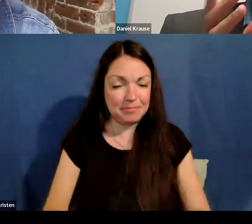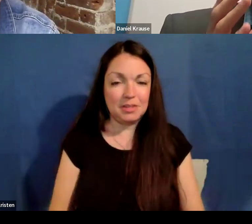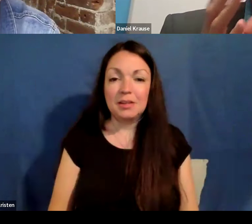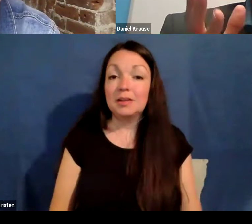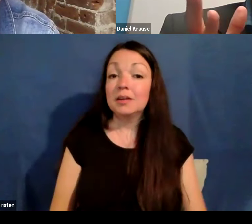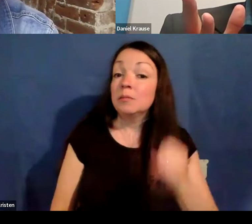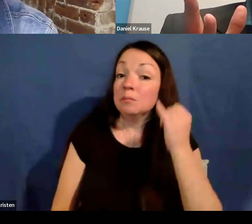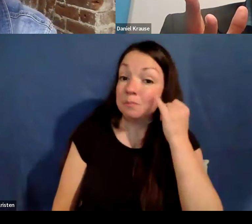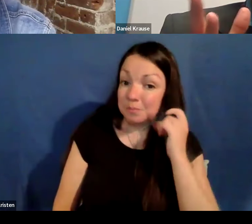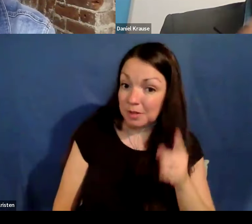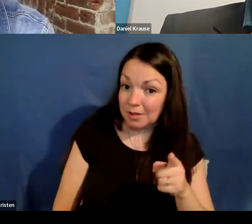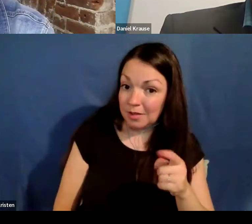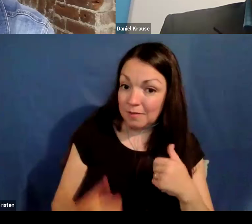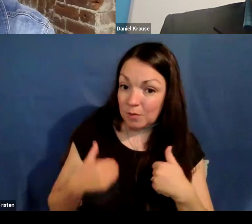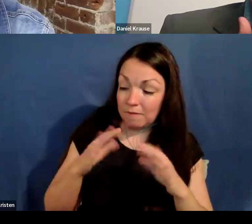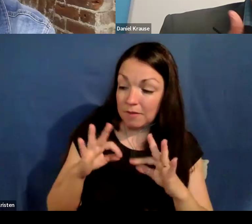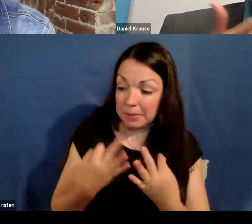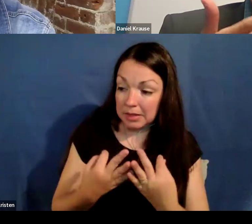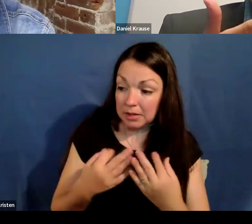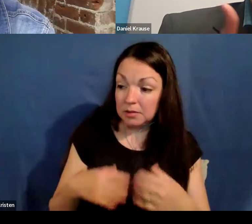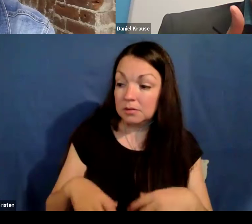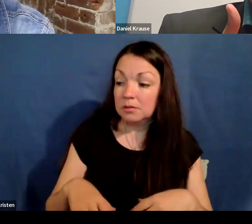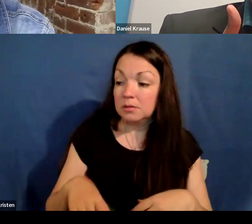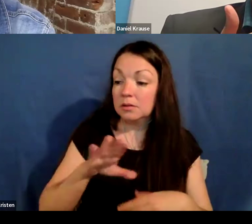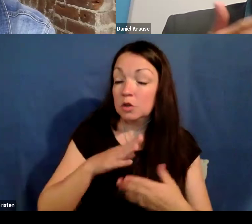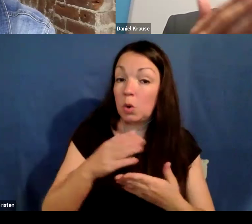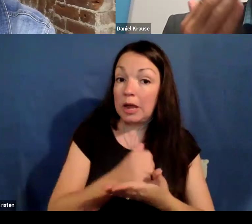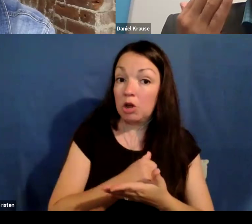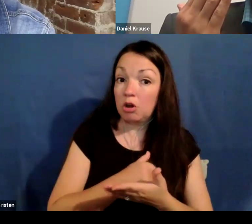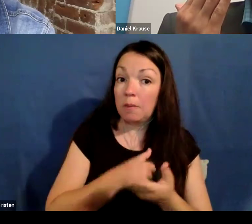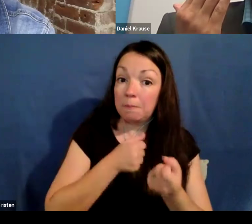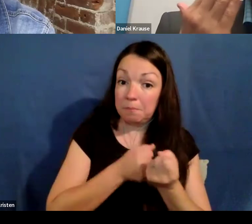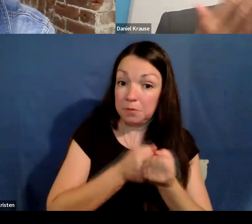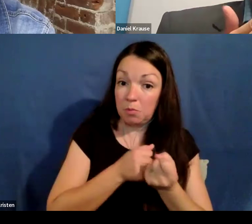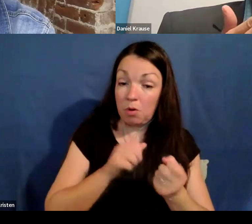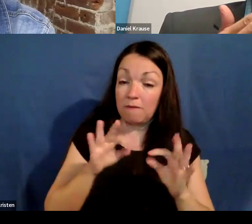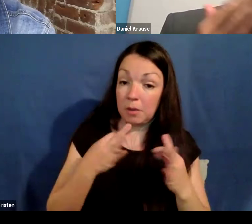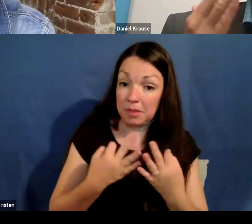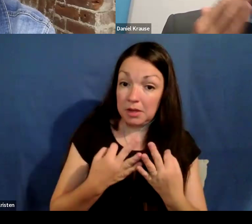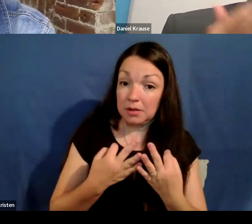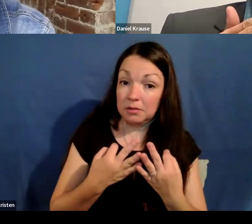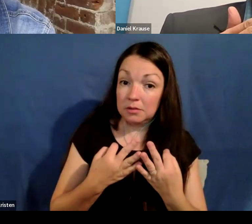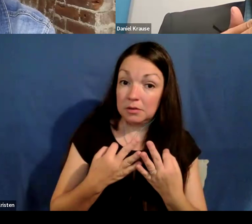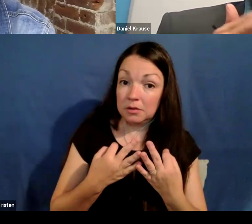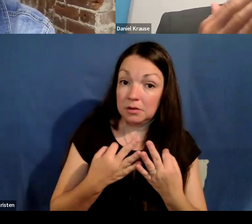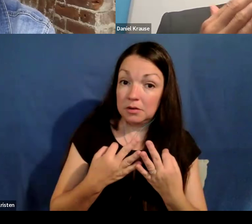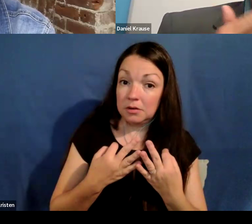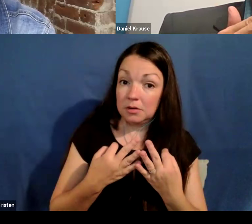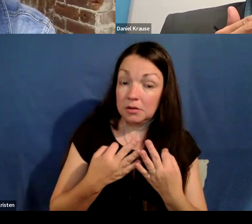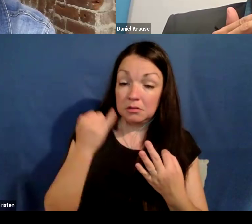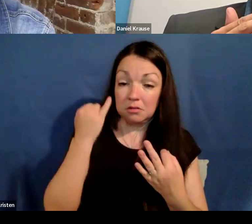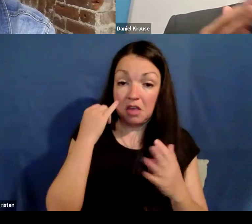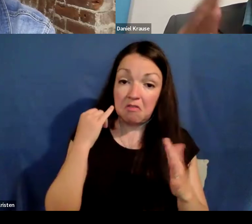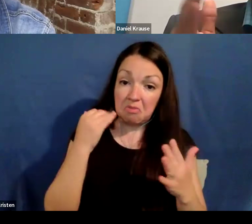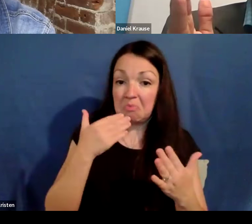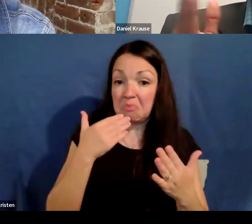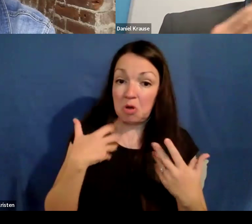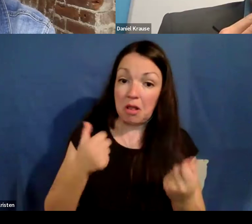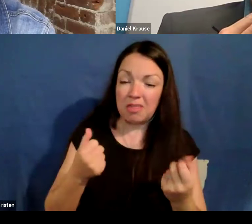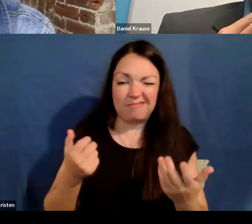if you have a family and if your income is helping to support them, if you're in decent health or even poor